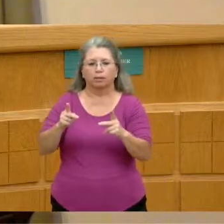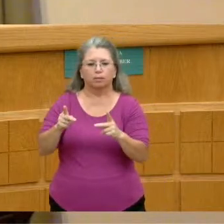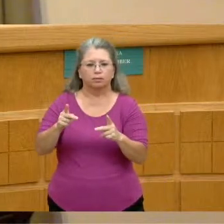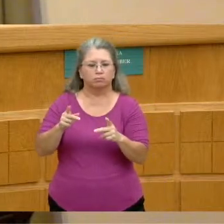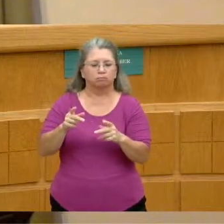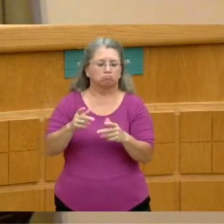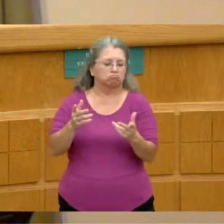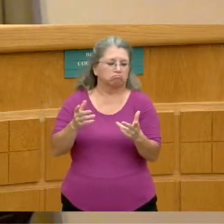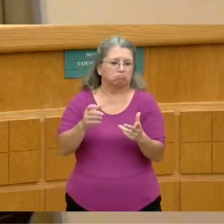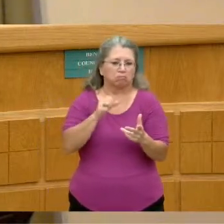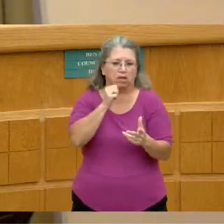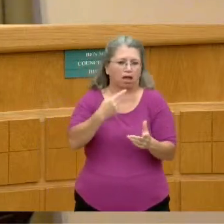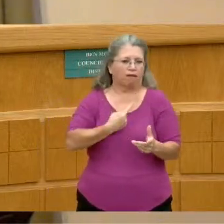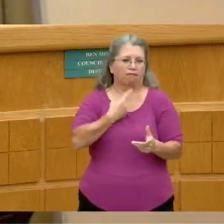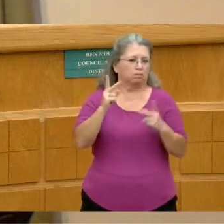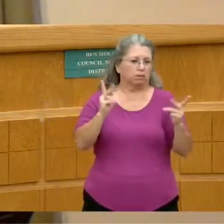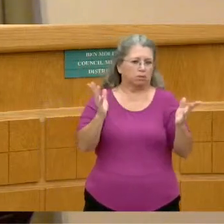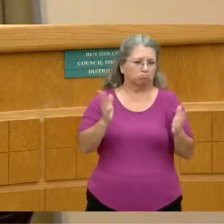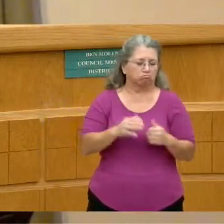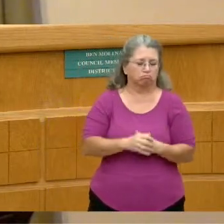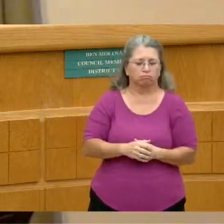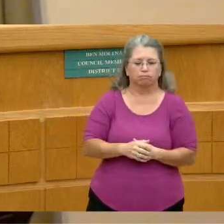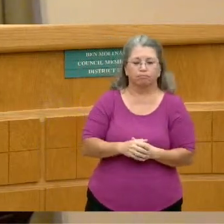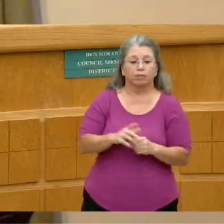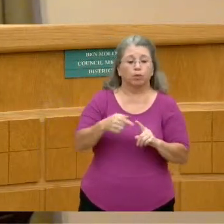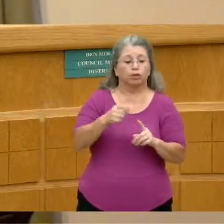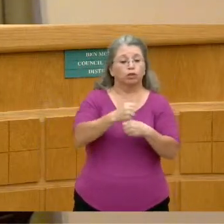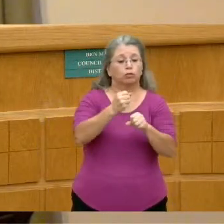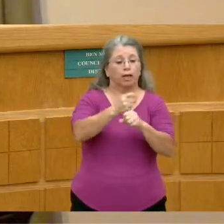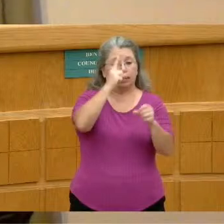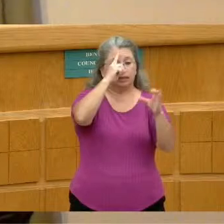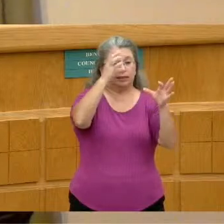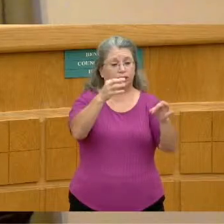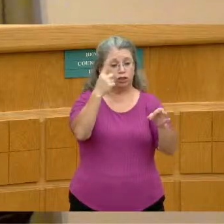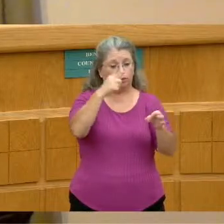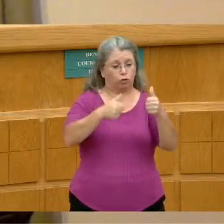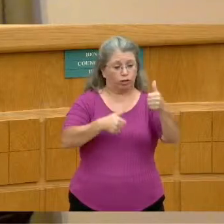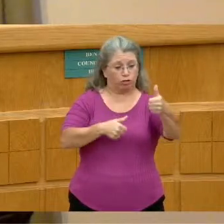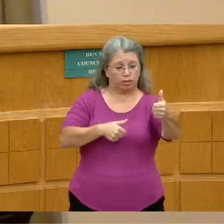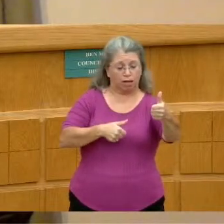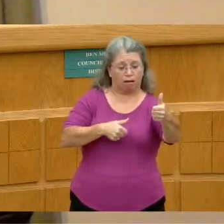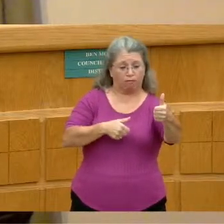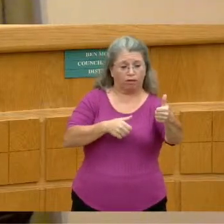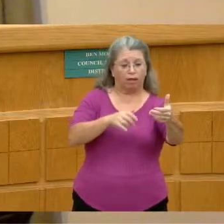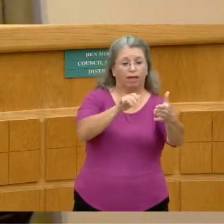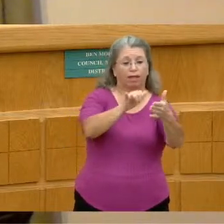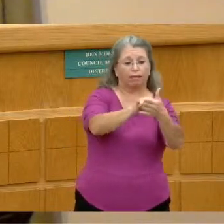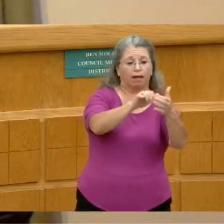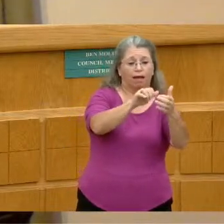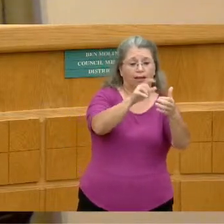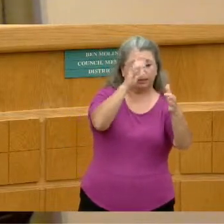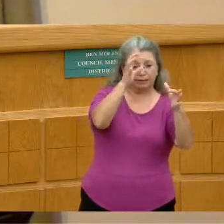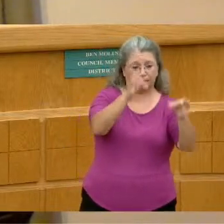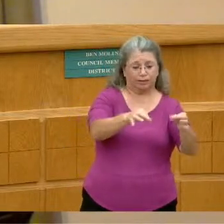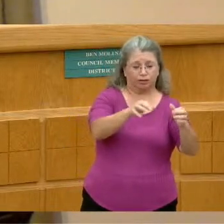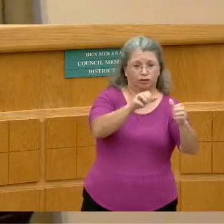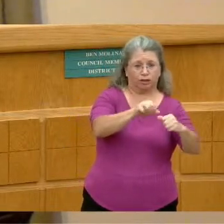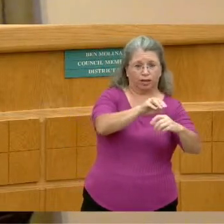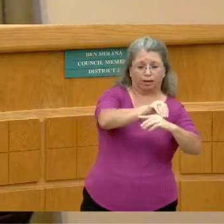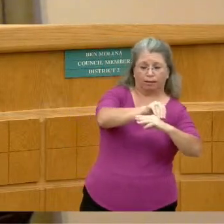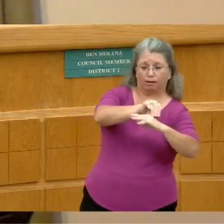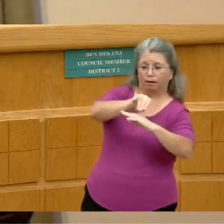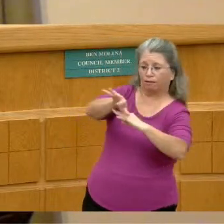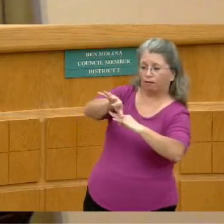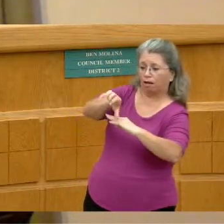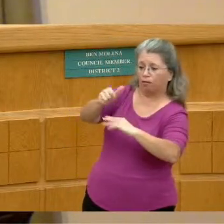decisions. But when you make decisions for yourself that it could affect others negatively, we must remind you that these